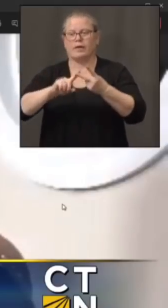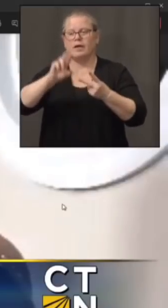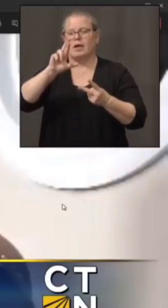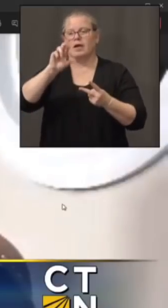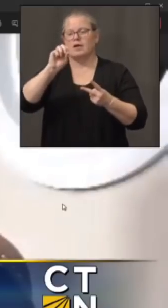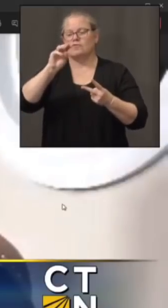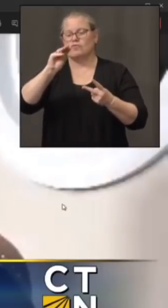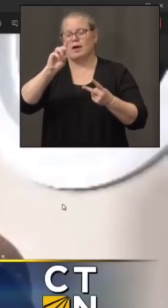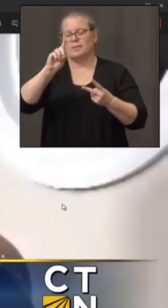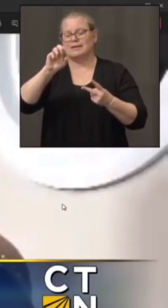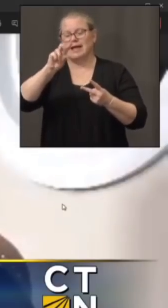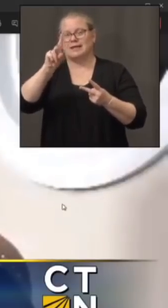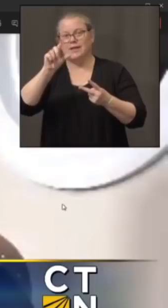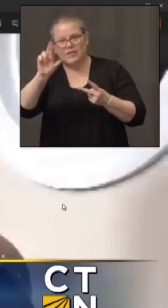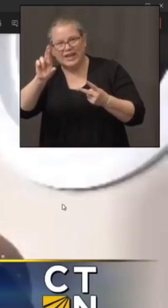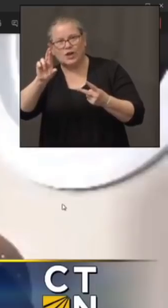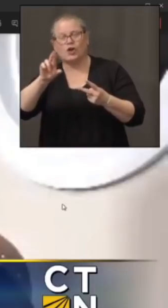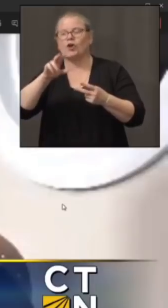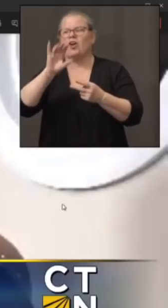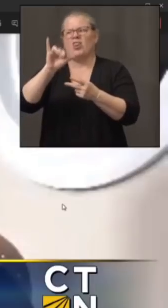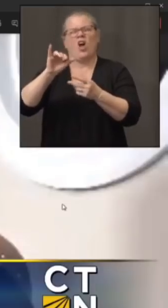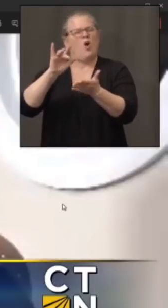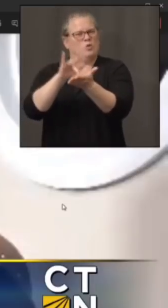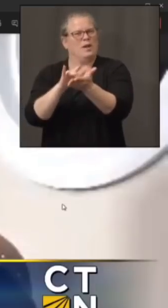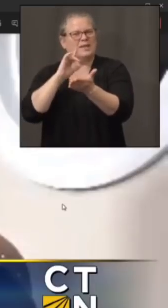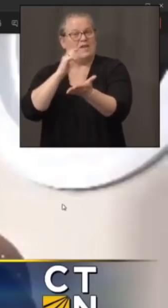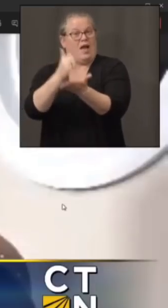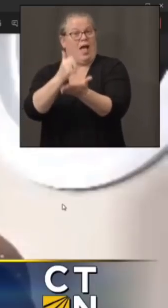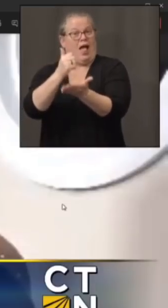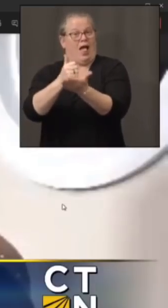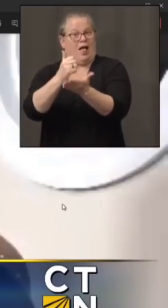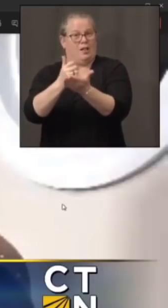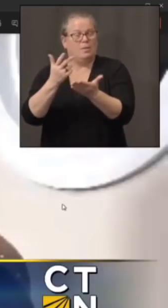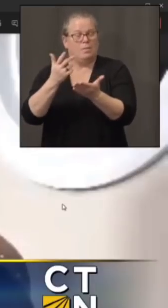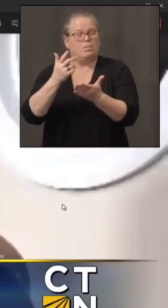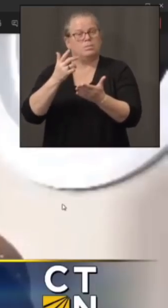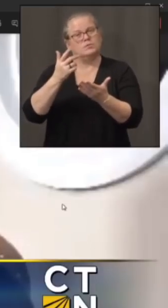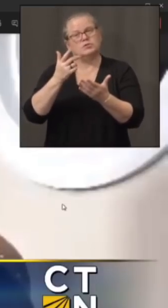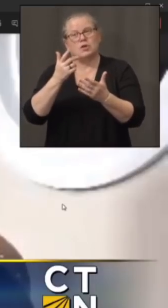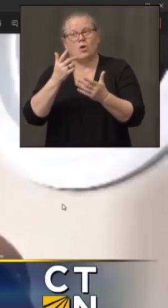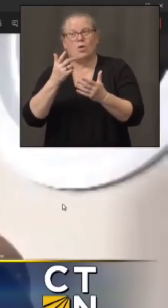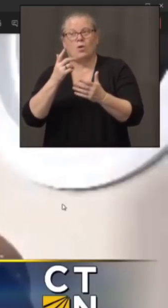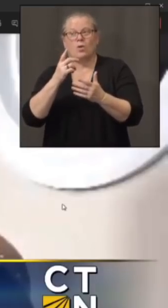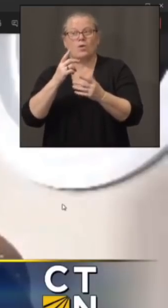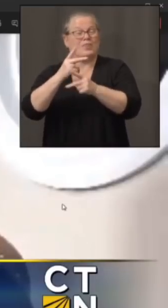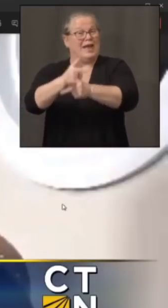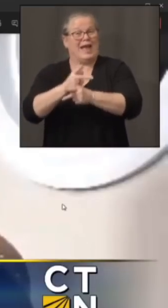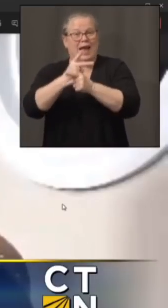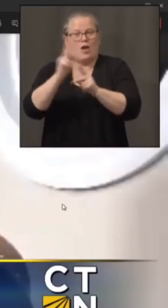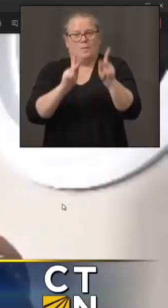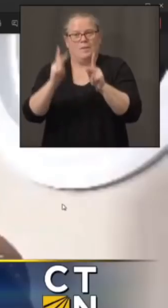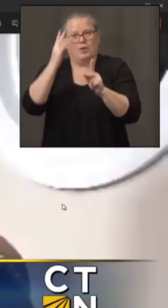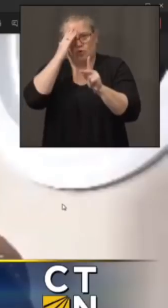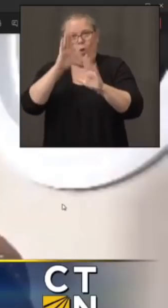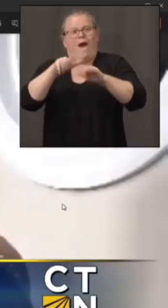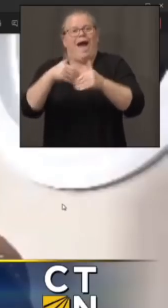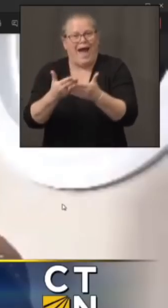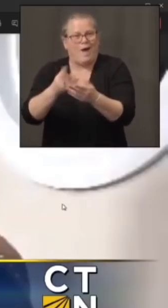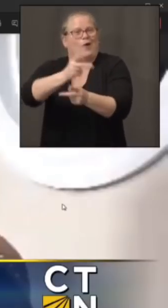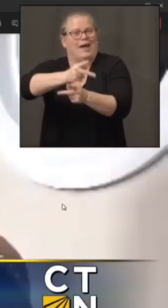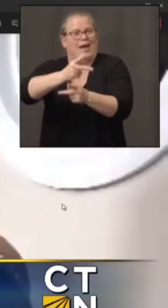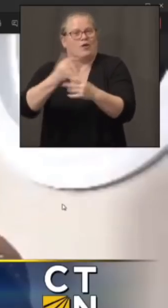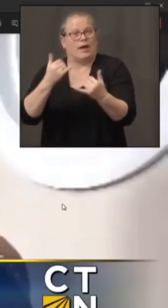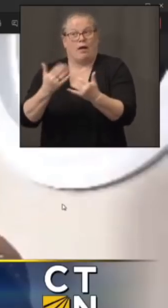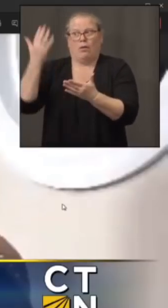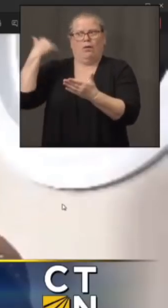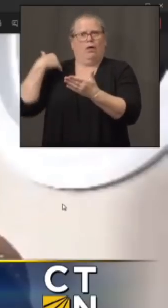That's very effective. It's cutting in-hospital mortality. But a lot of it owes to just improvements in overall care of the COVID patients. And doctors, when you talk to them, feel a